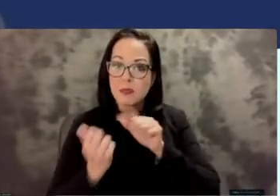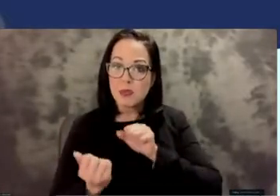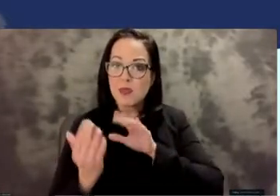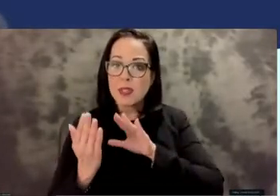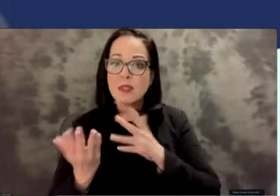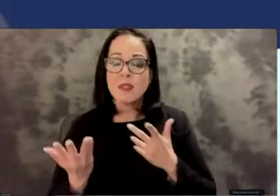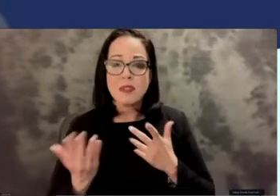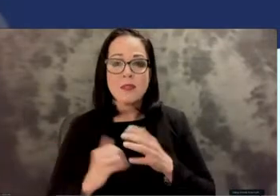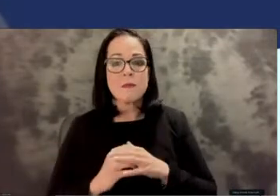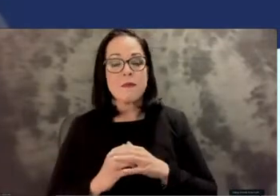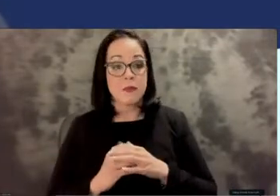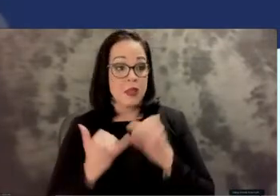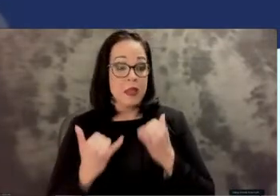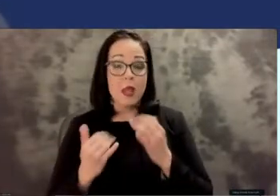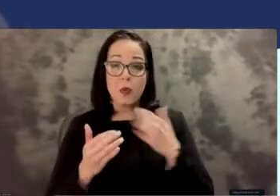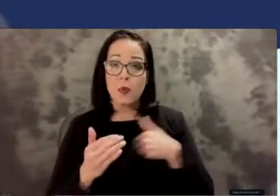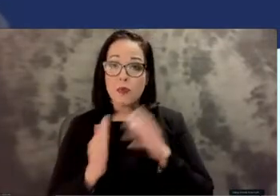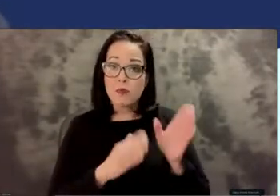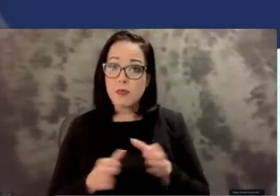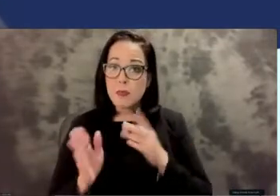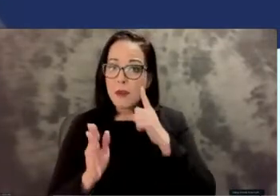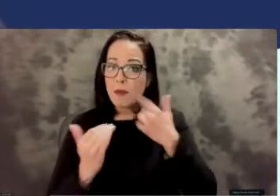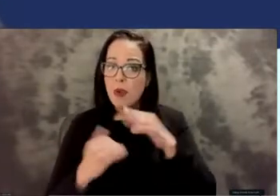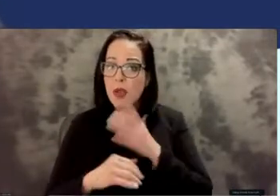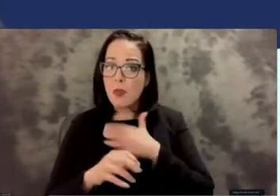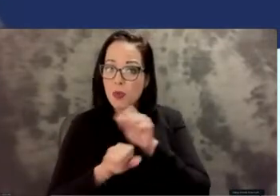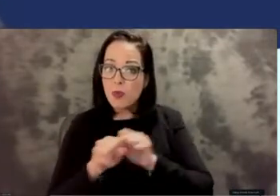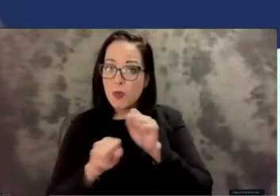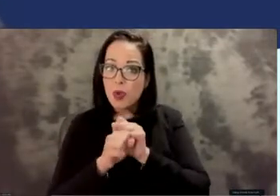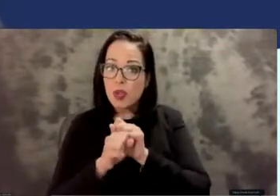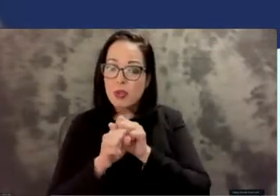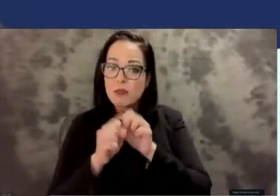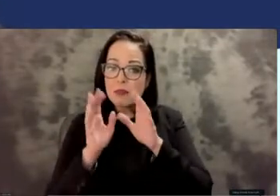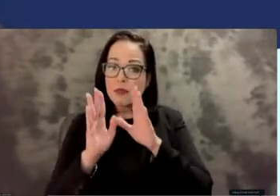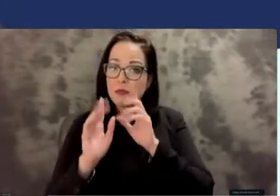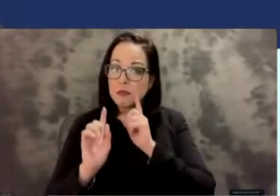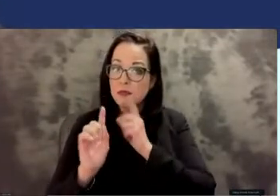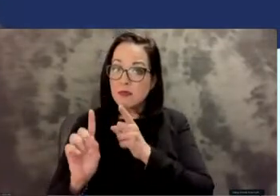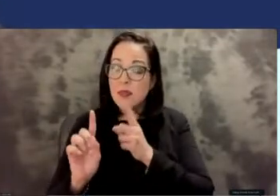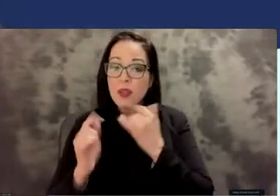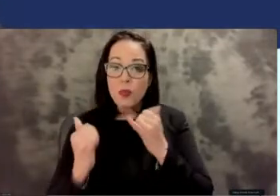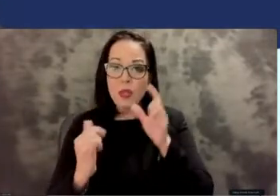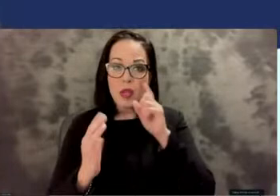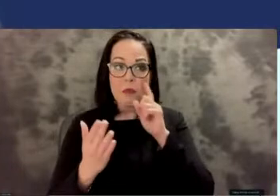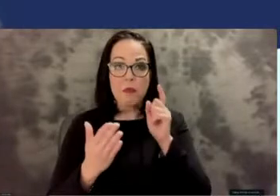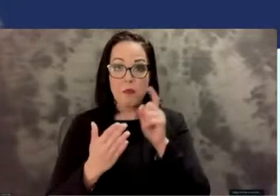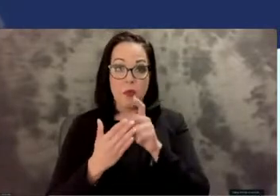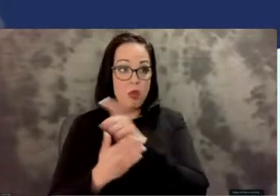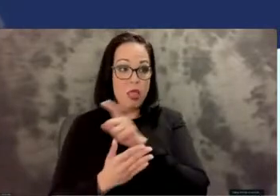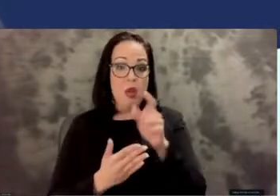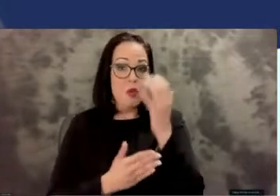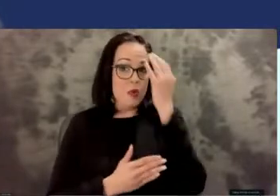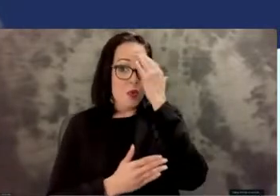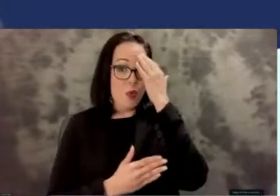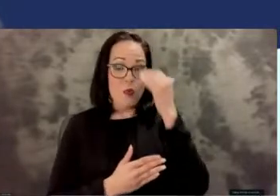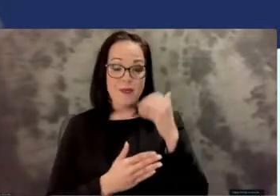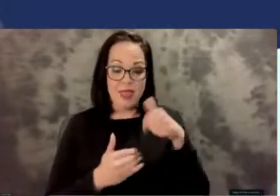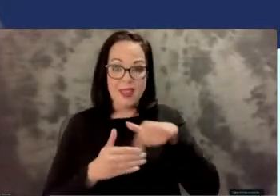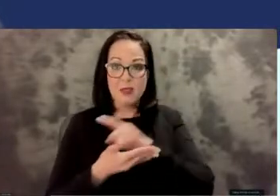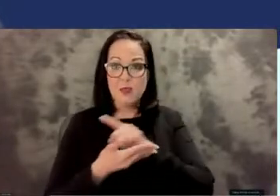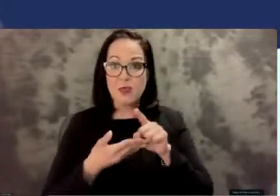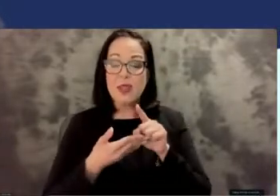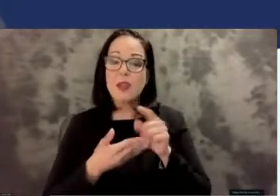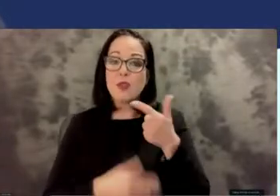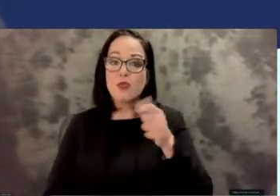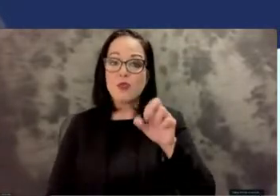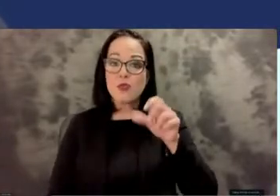As we prepare to turn to our work today, we acknowledge that just earlier this week marked 1 year since Mr. George Floyd